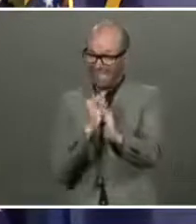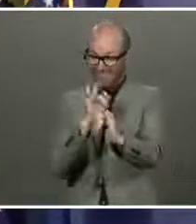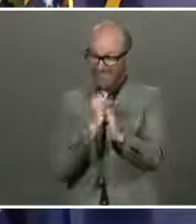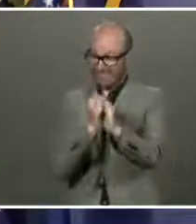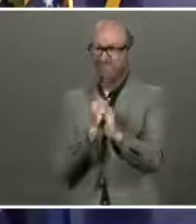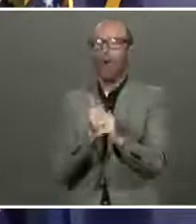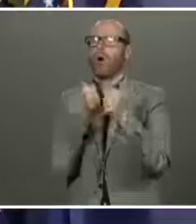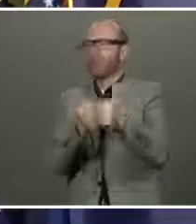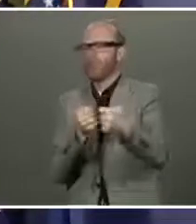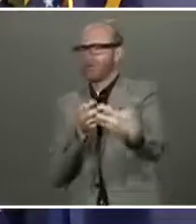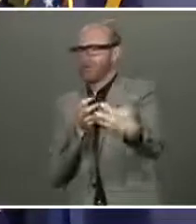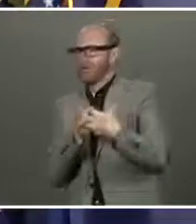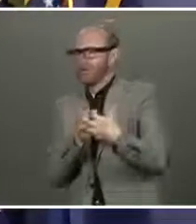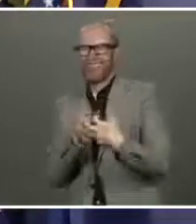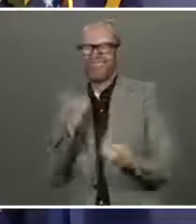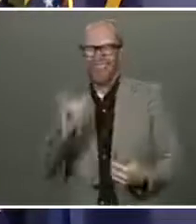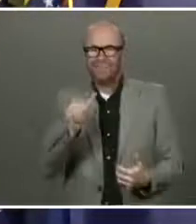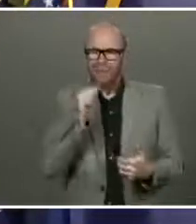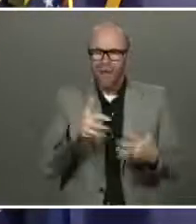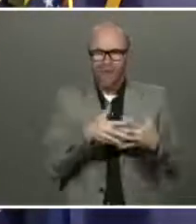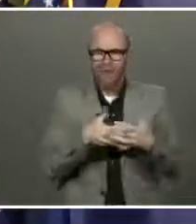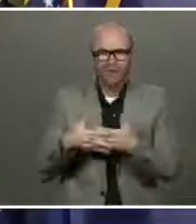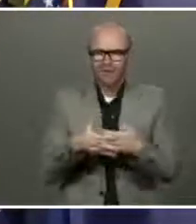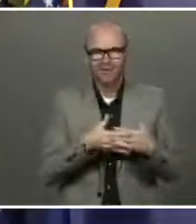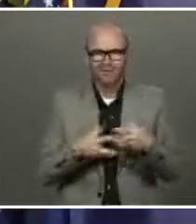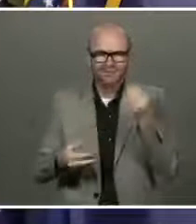That is so anti-American.